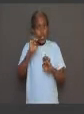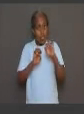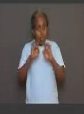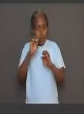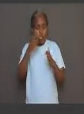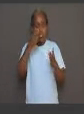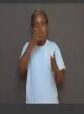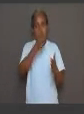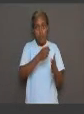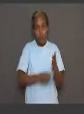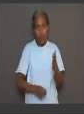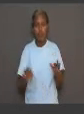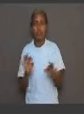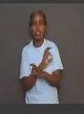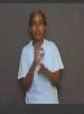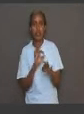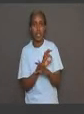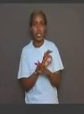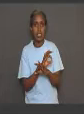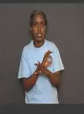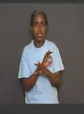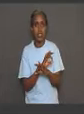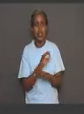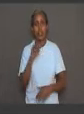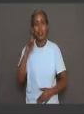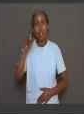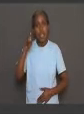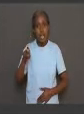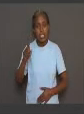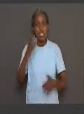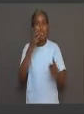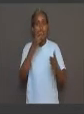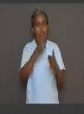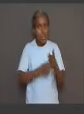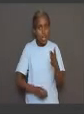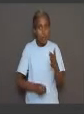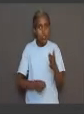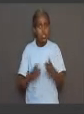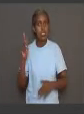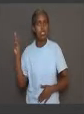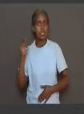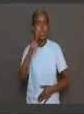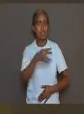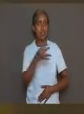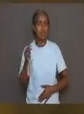Evaluate the values of the function for the x values in this